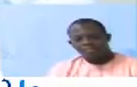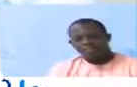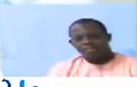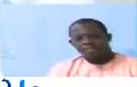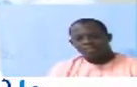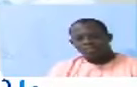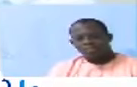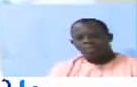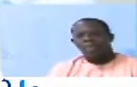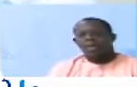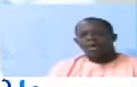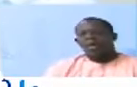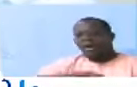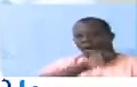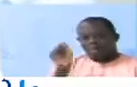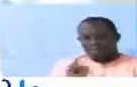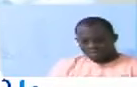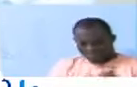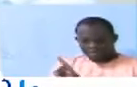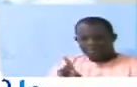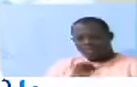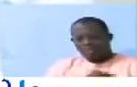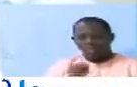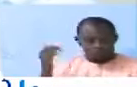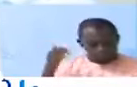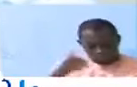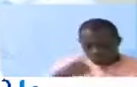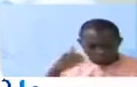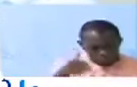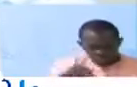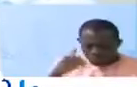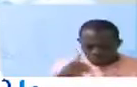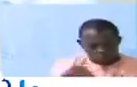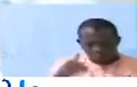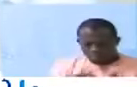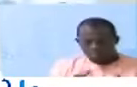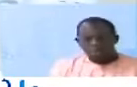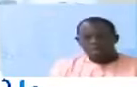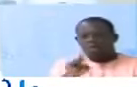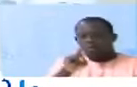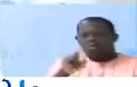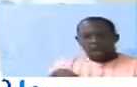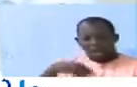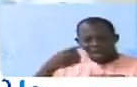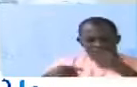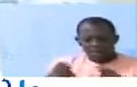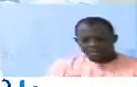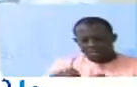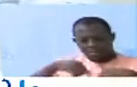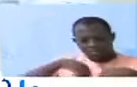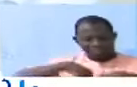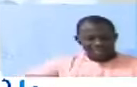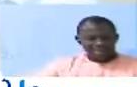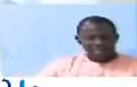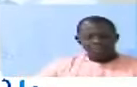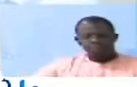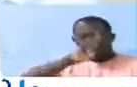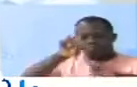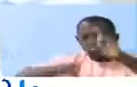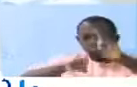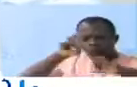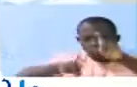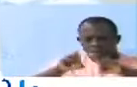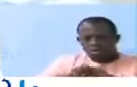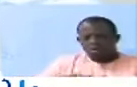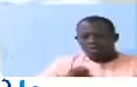they insisted, and when you got fed up with the interrogation, you gave in and gave them the answer that they